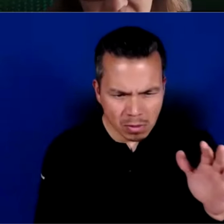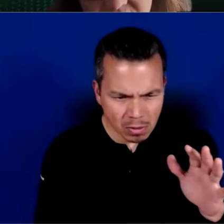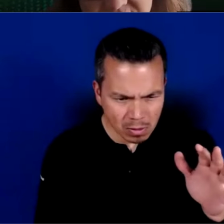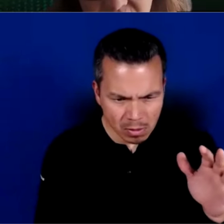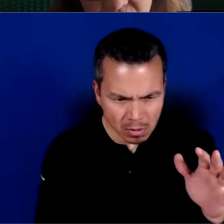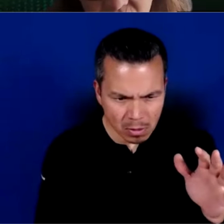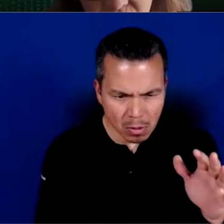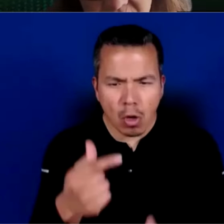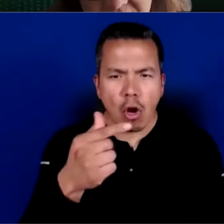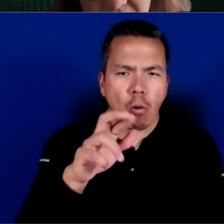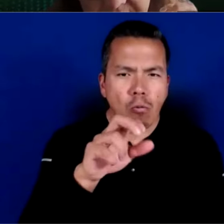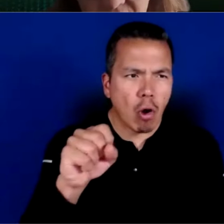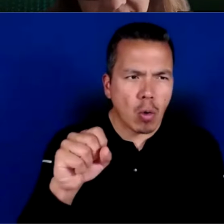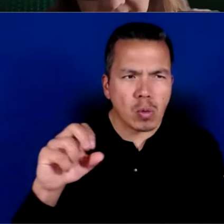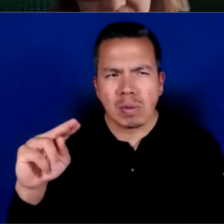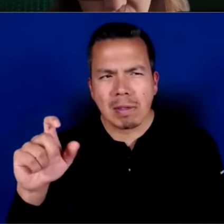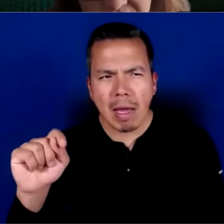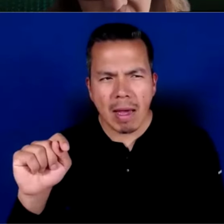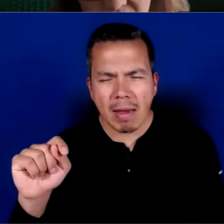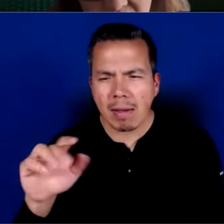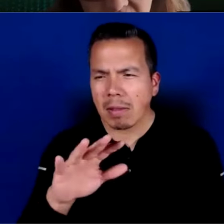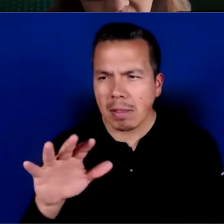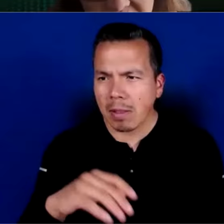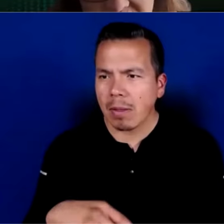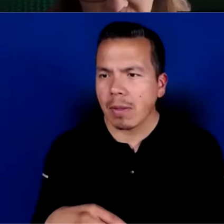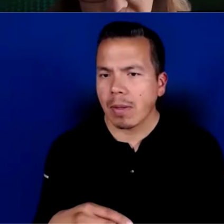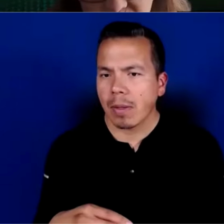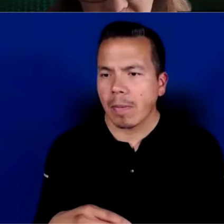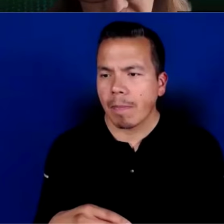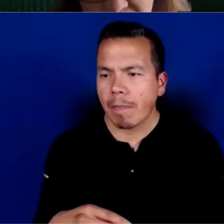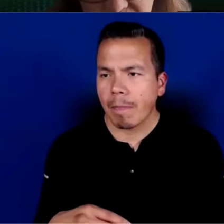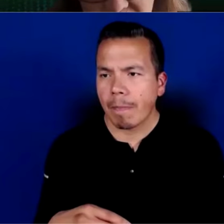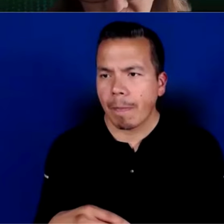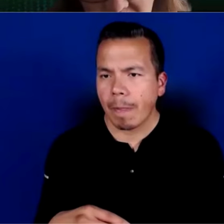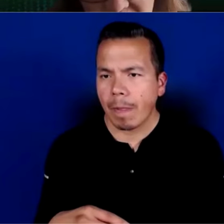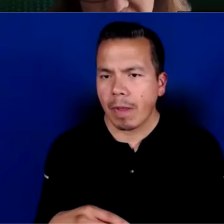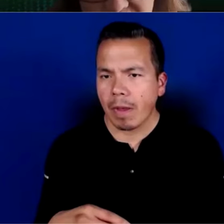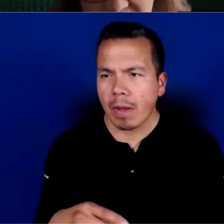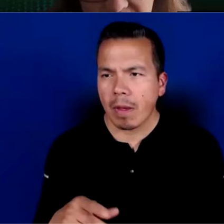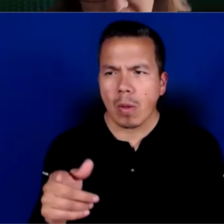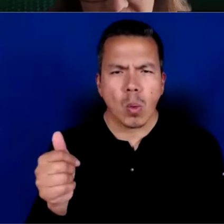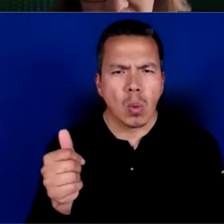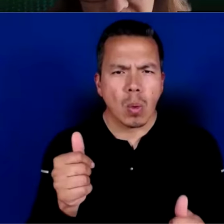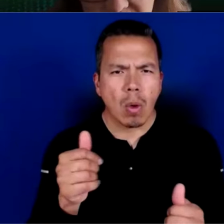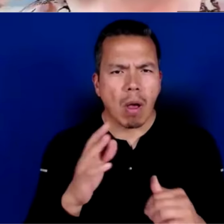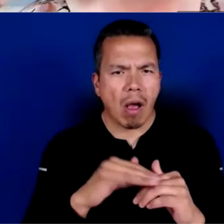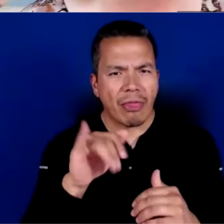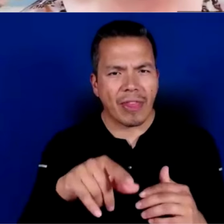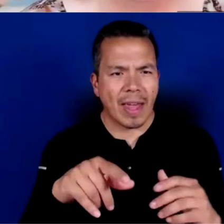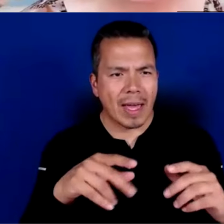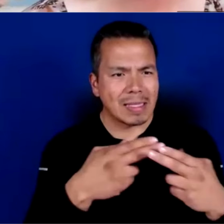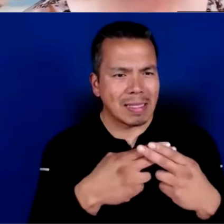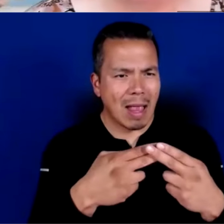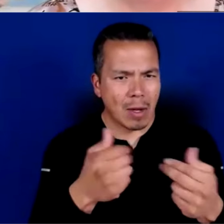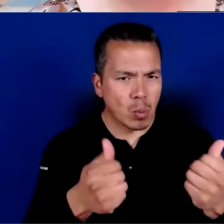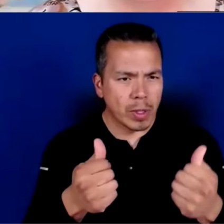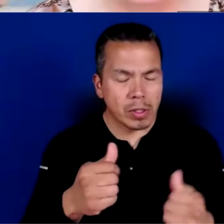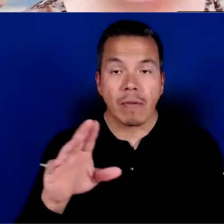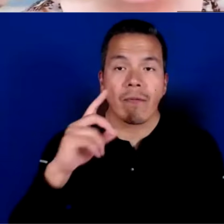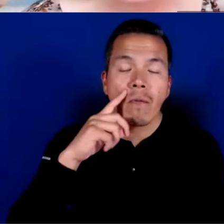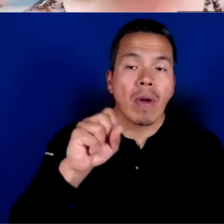net. So I think maybe on that screen, are these gross wages or net wages? And I don't know. So remember on the